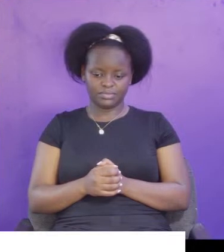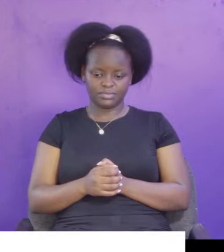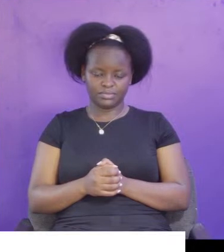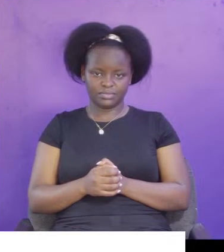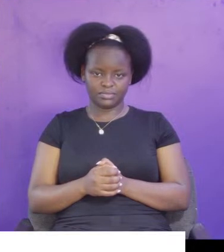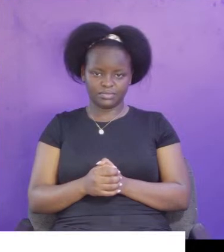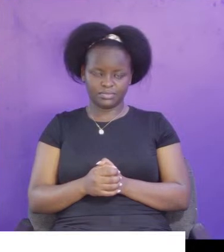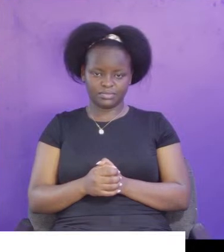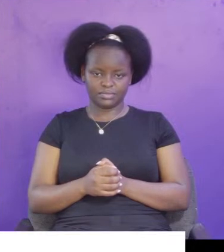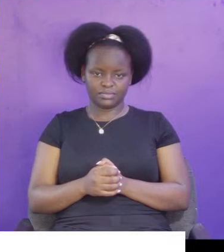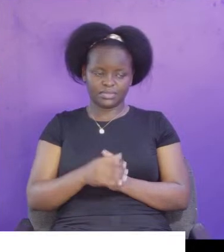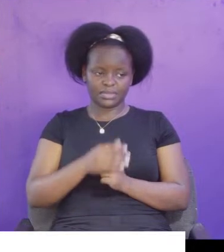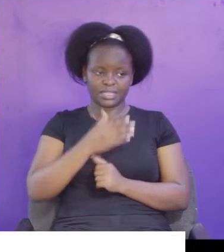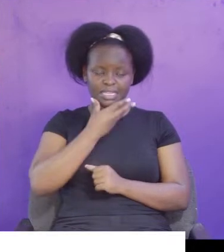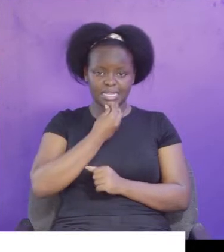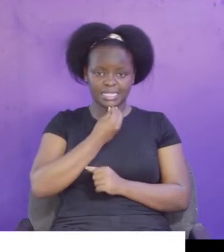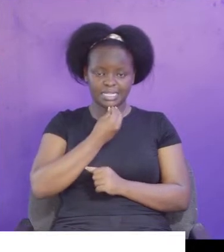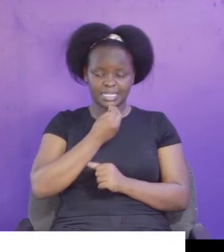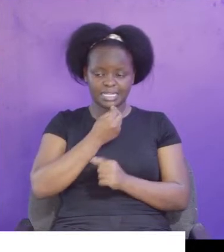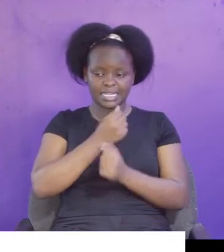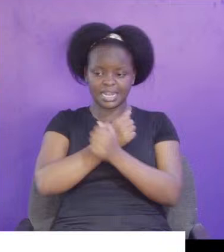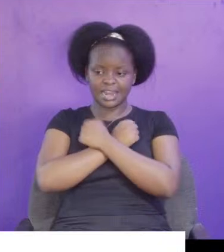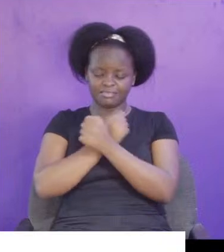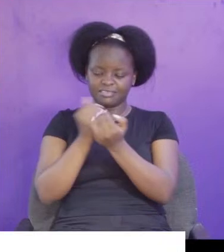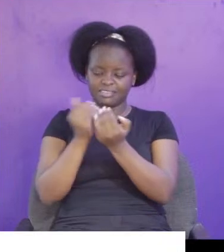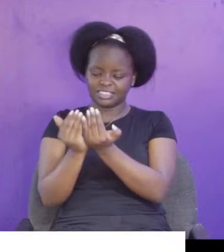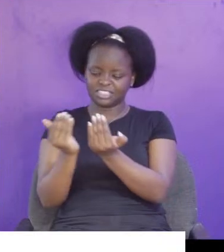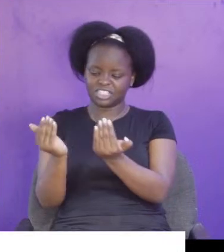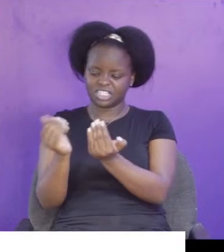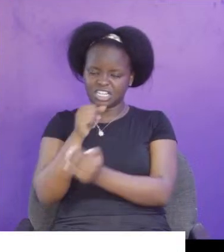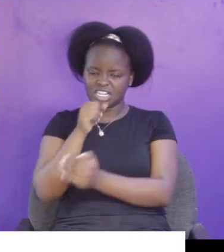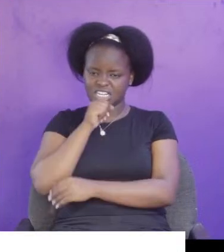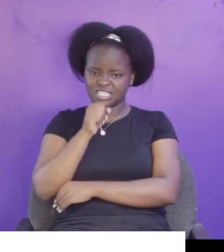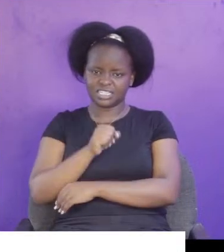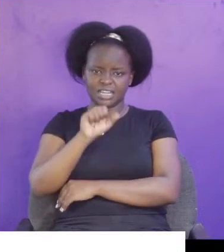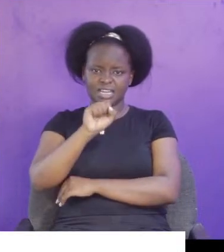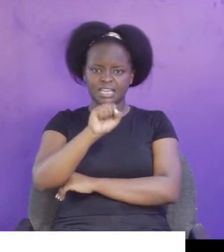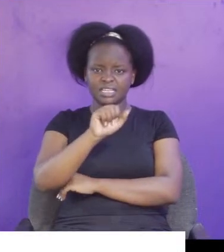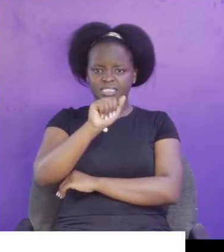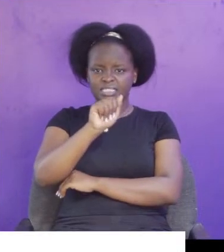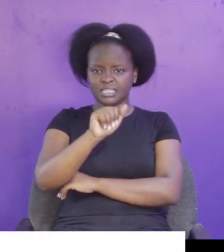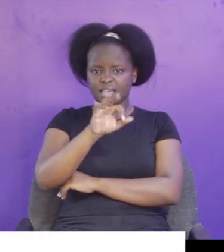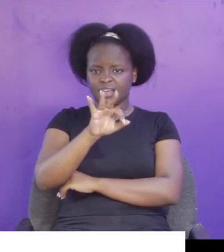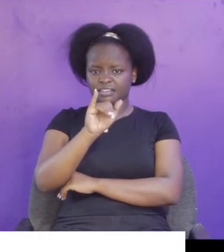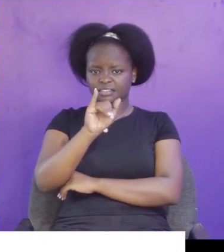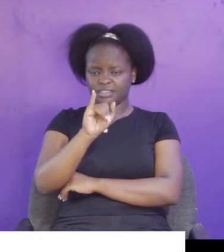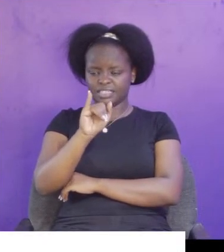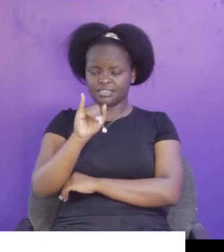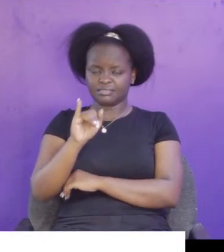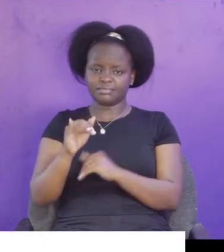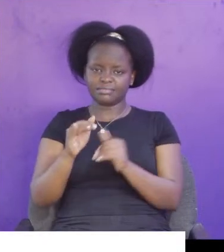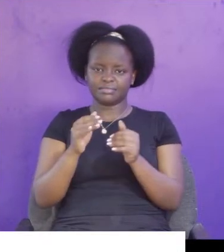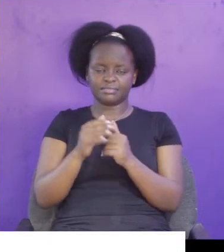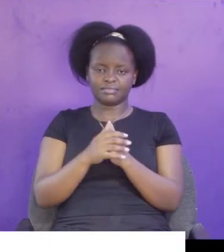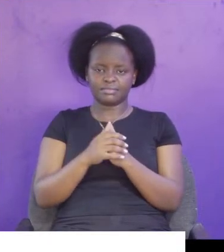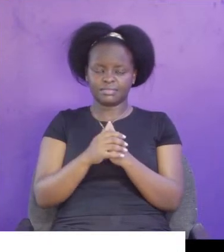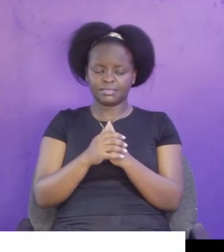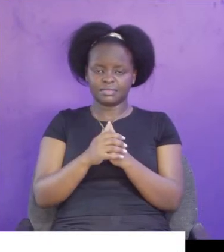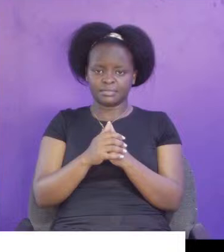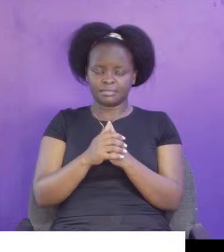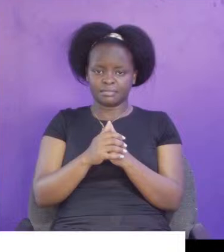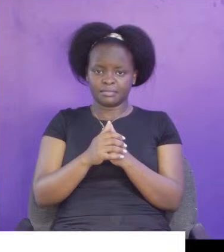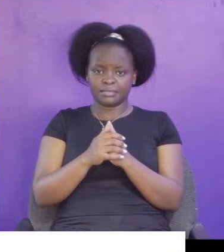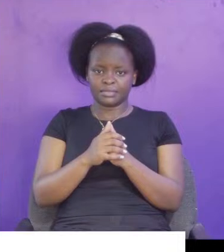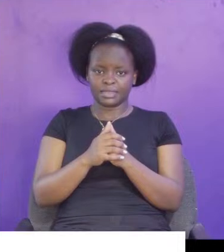Dad loved his grandchildren. Safi, Fidel's son Alai, Junior's